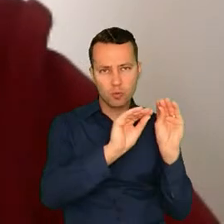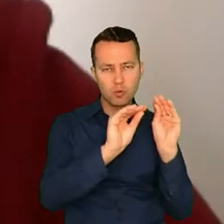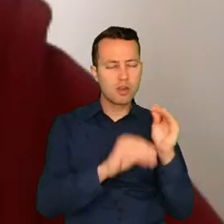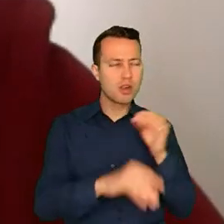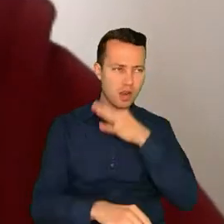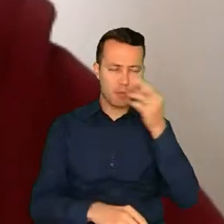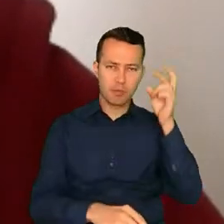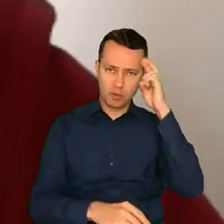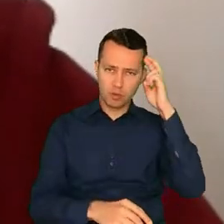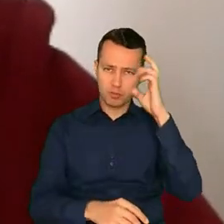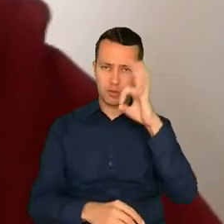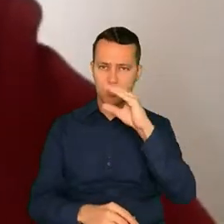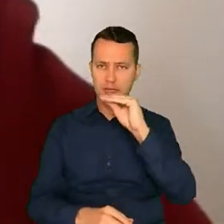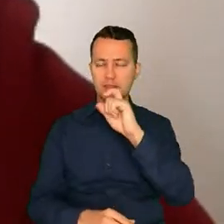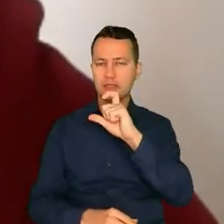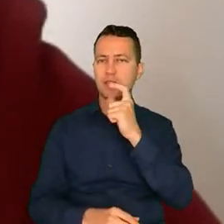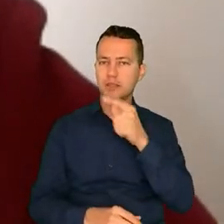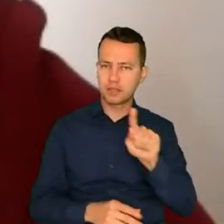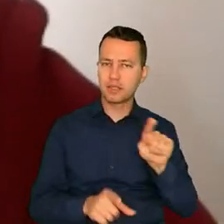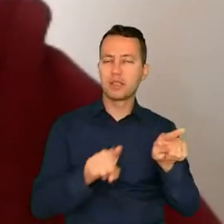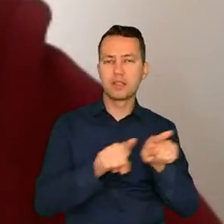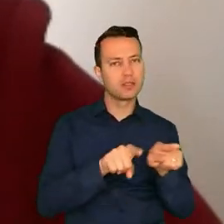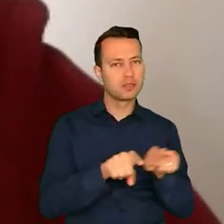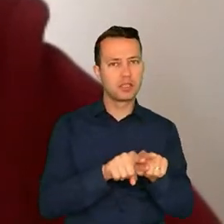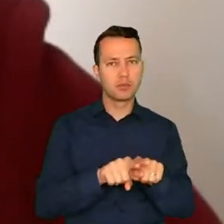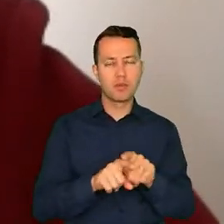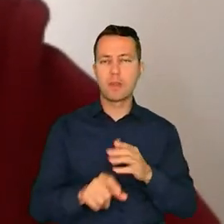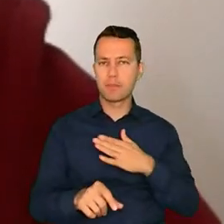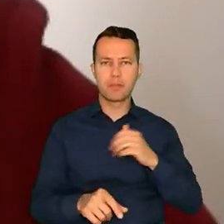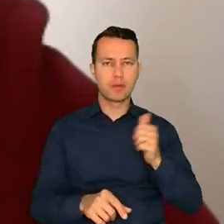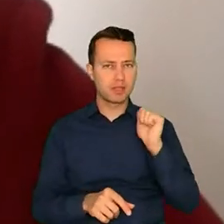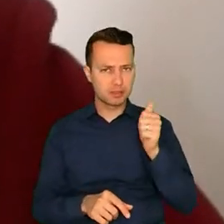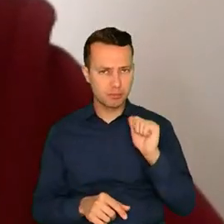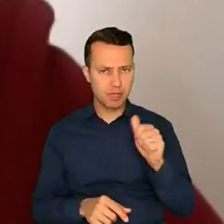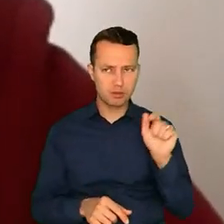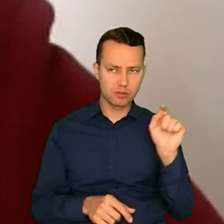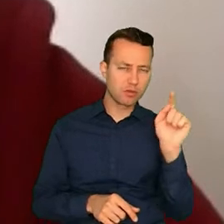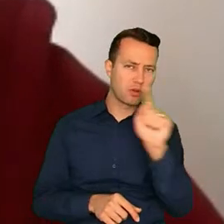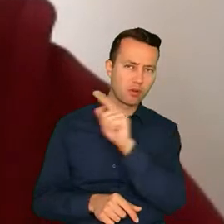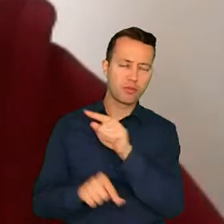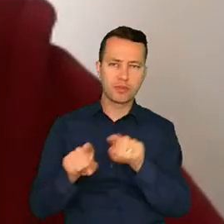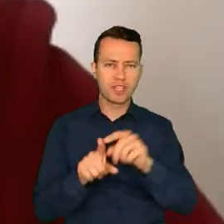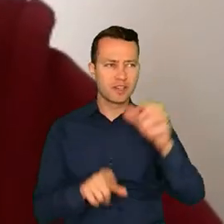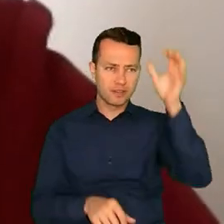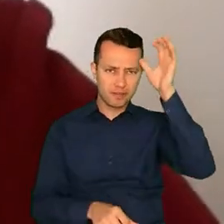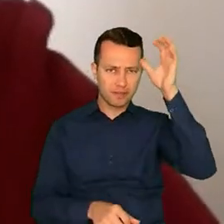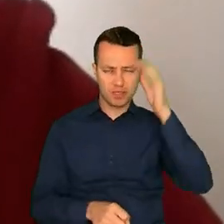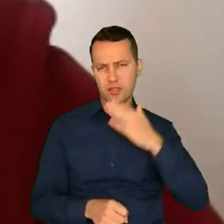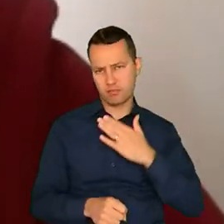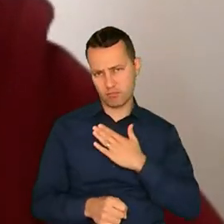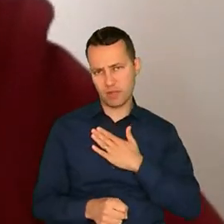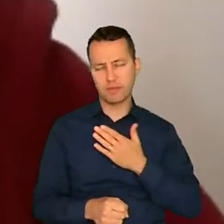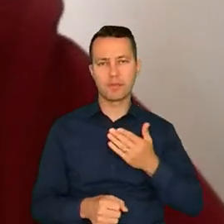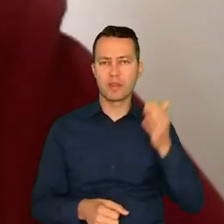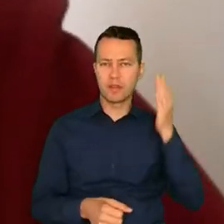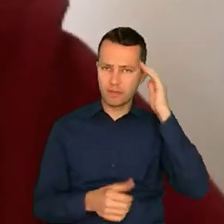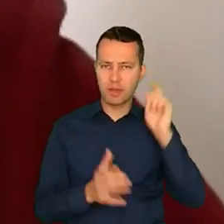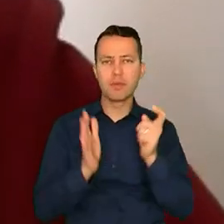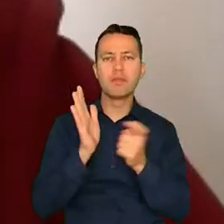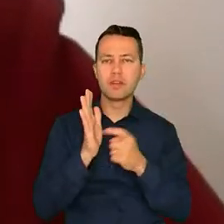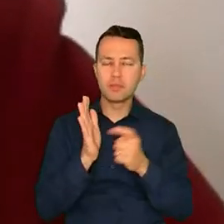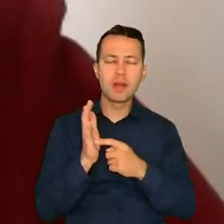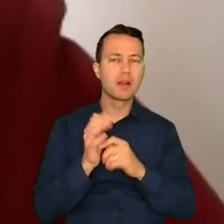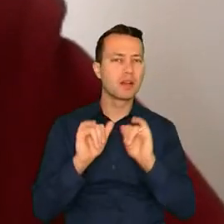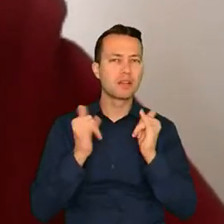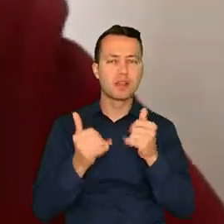you navigate these expectations and point you to the right resources. And I'll just end it on that. Thank you. Świetnie,